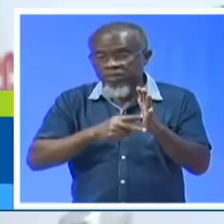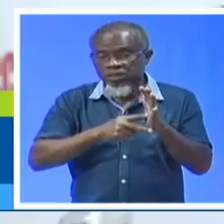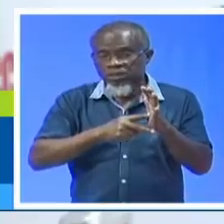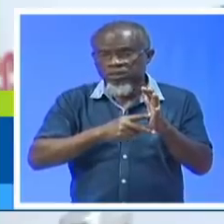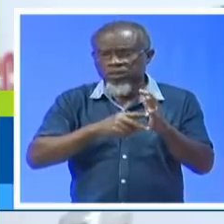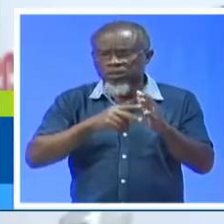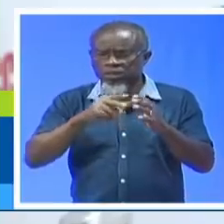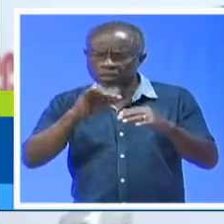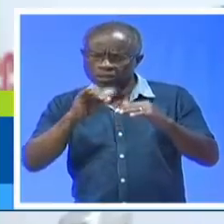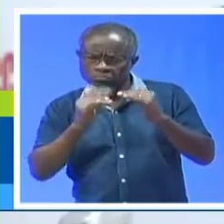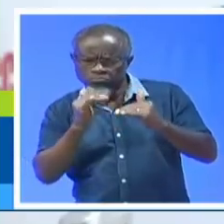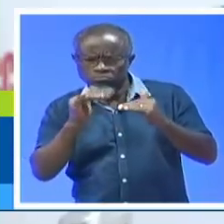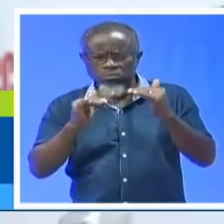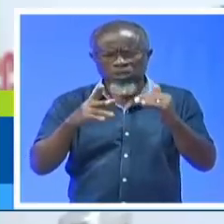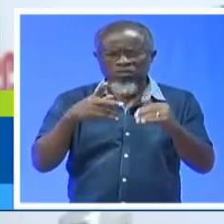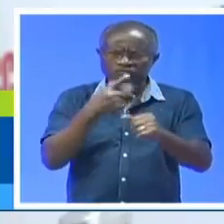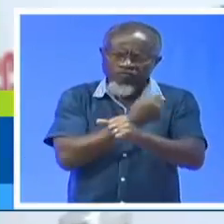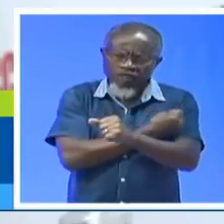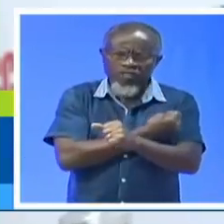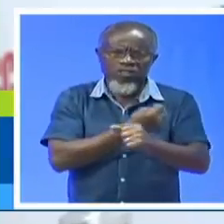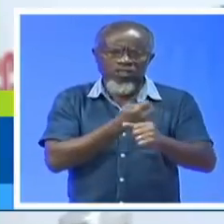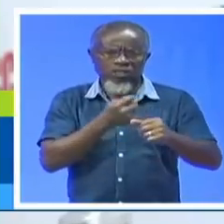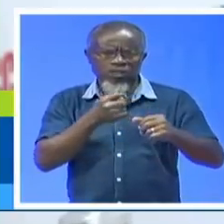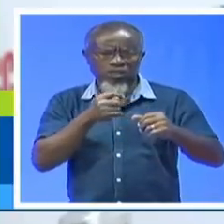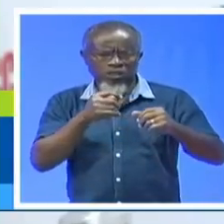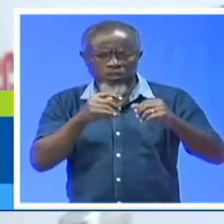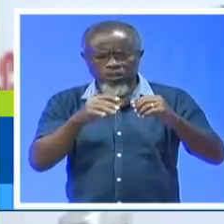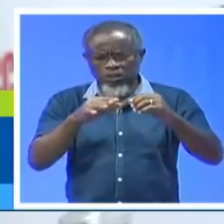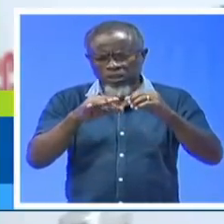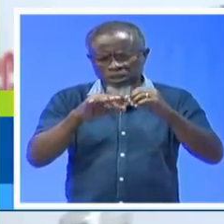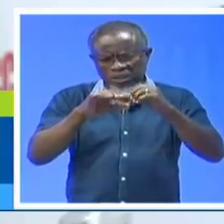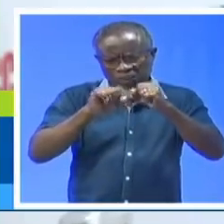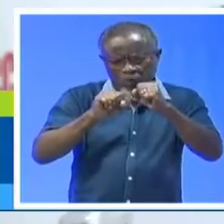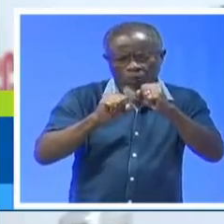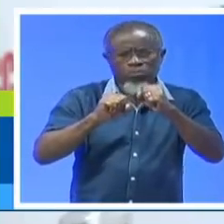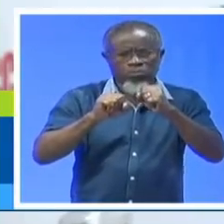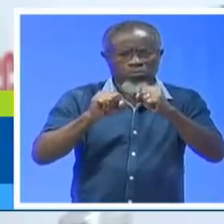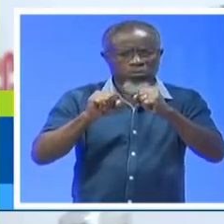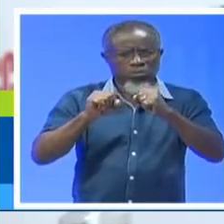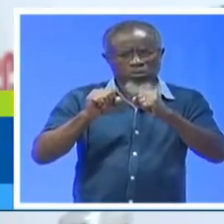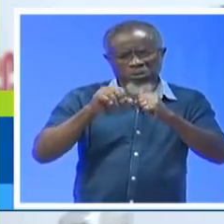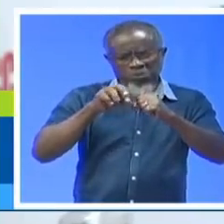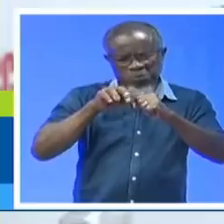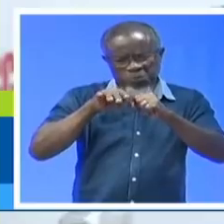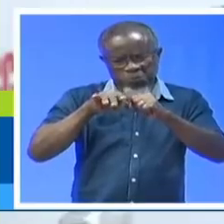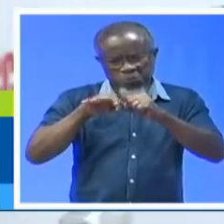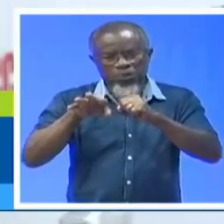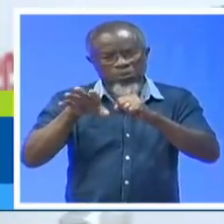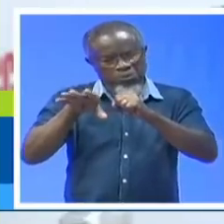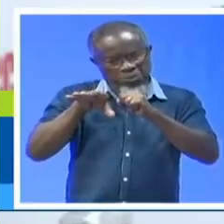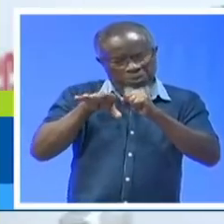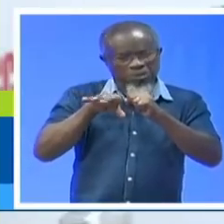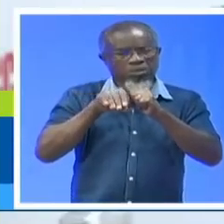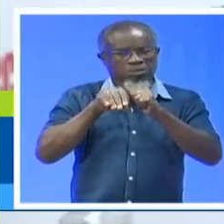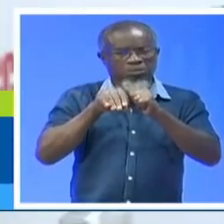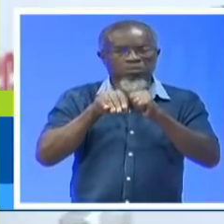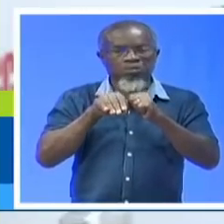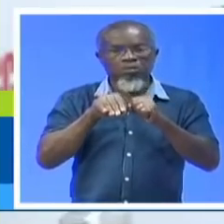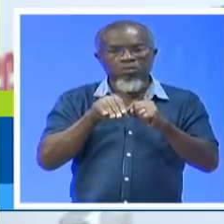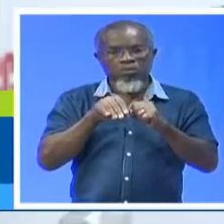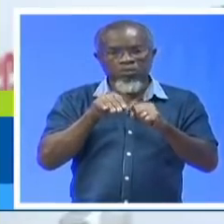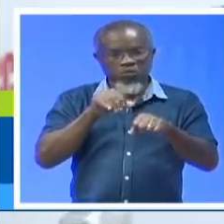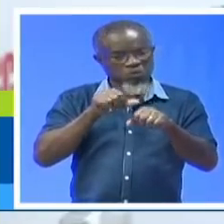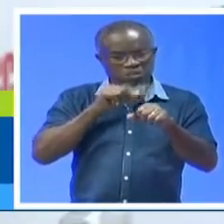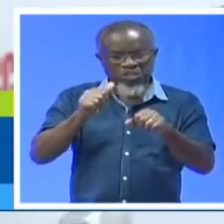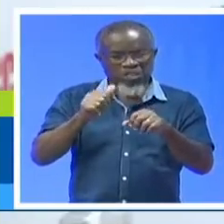to essentially extinguish transmission, meaning the virus does not have the probability of finding a susceptible person